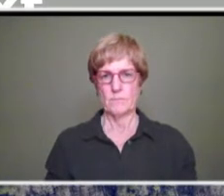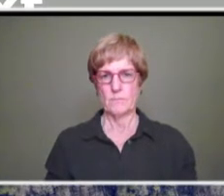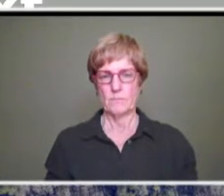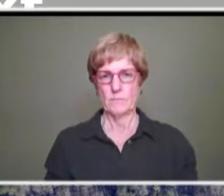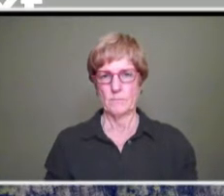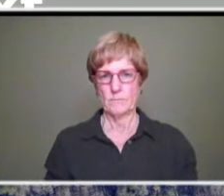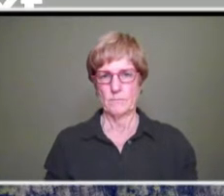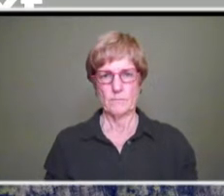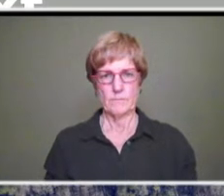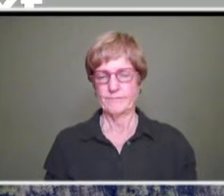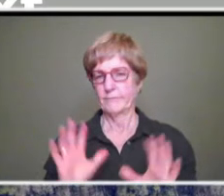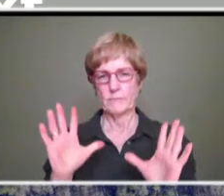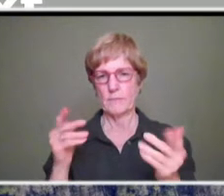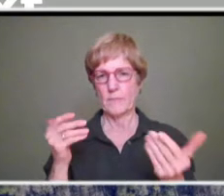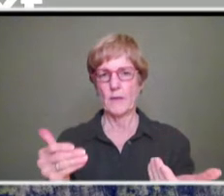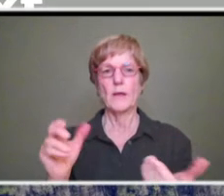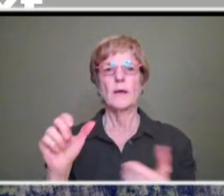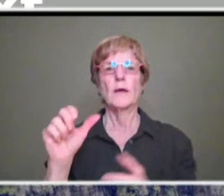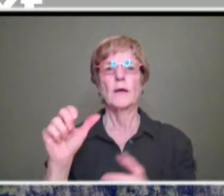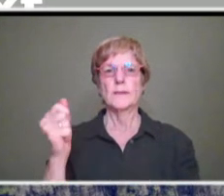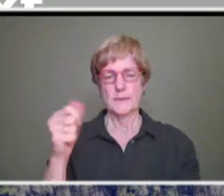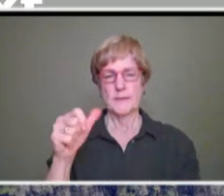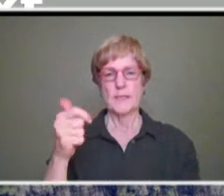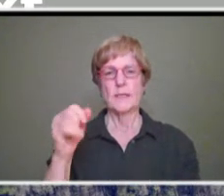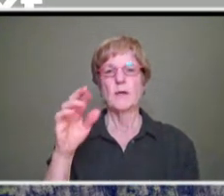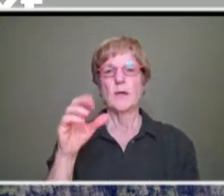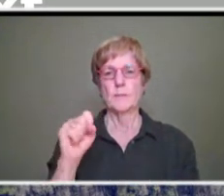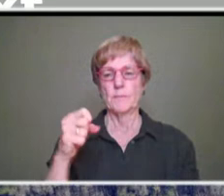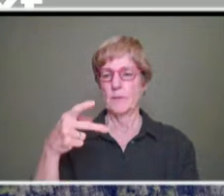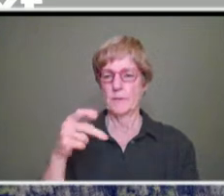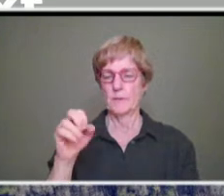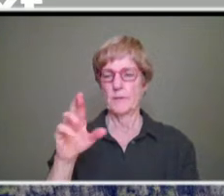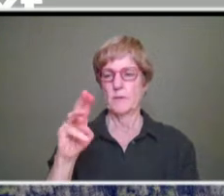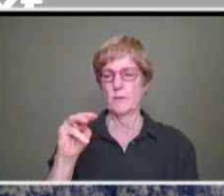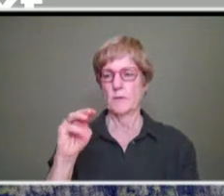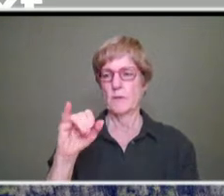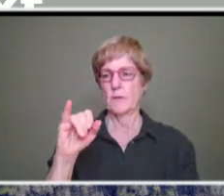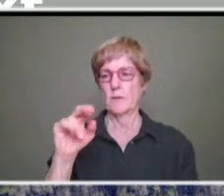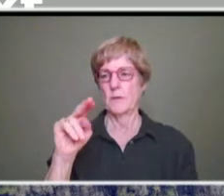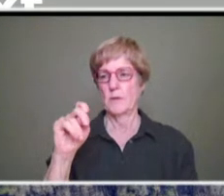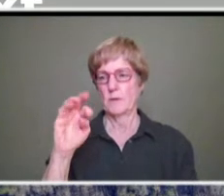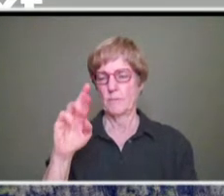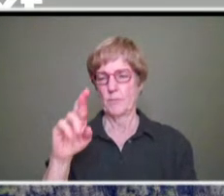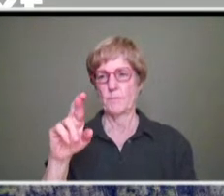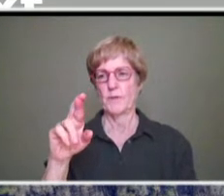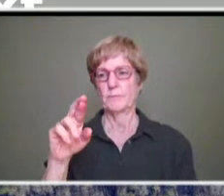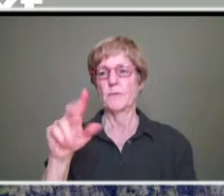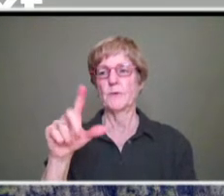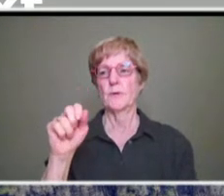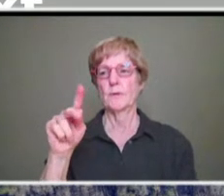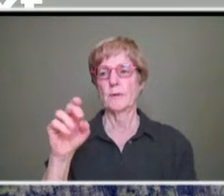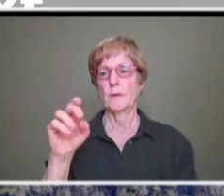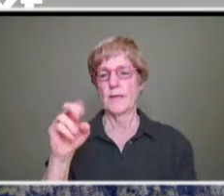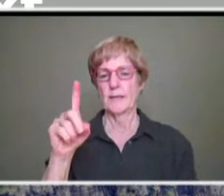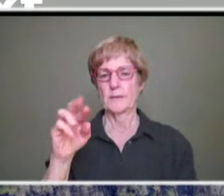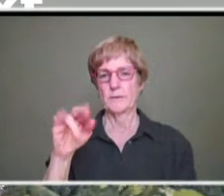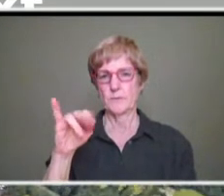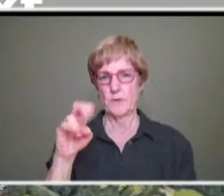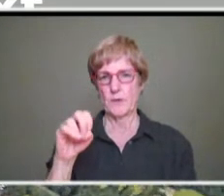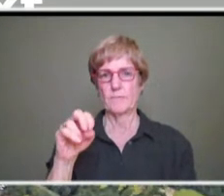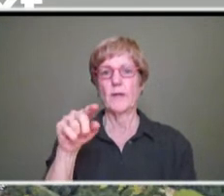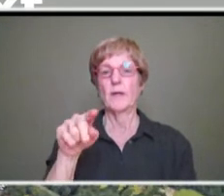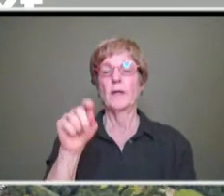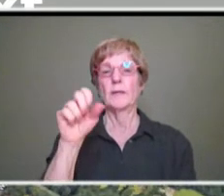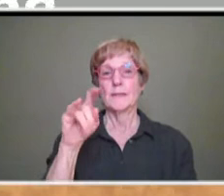I'll just go from here 10 acres it's off of perimeter Point Drive at the end of Glen Lake Drive and Rebecca Ave the site is